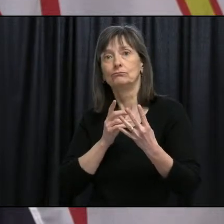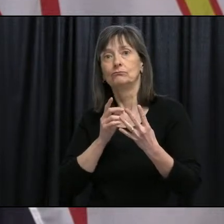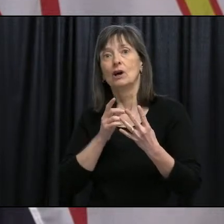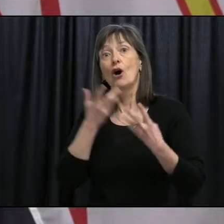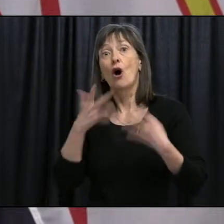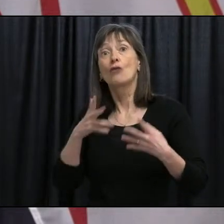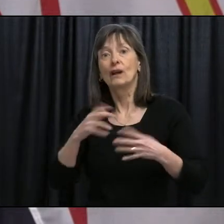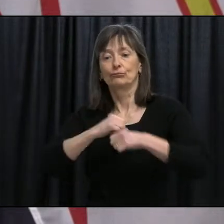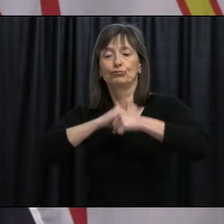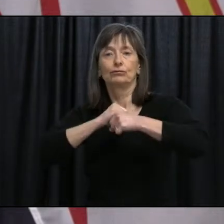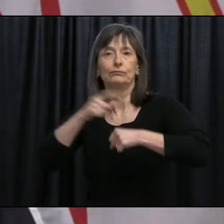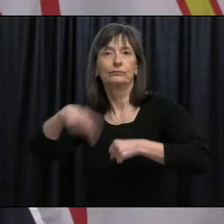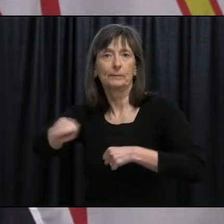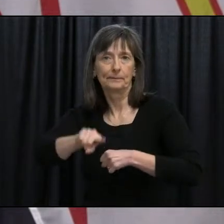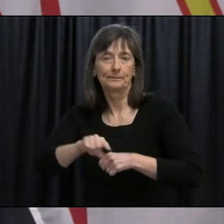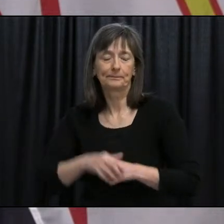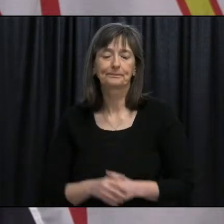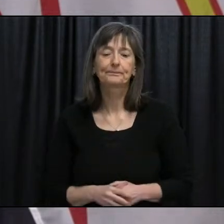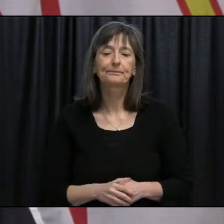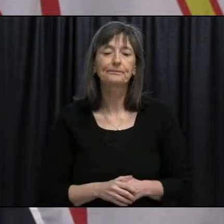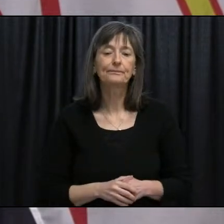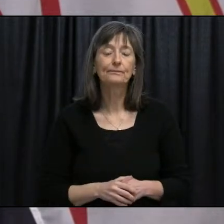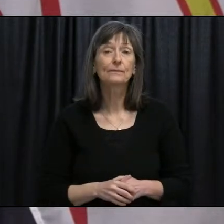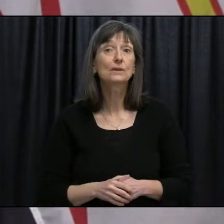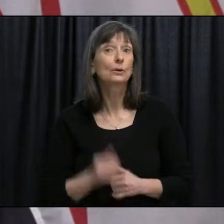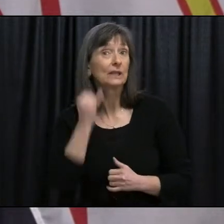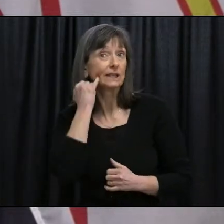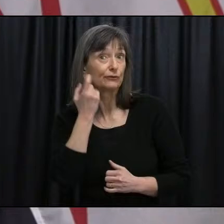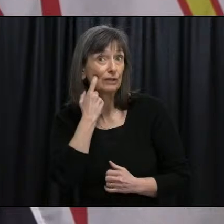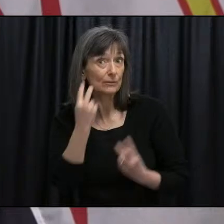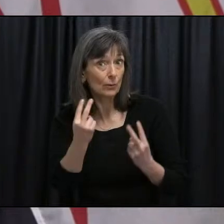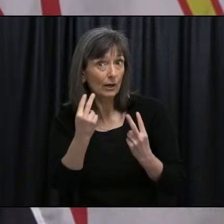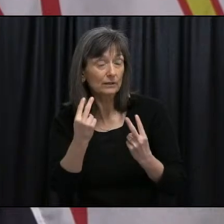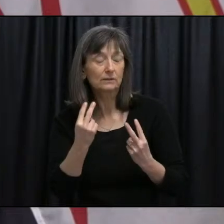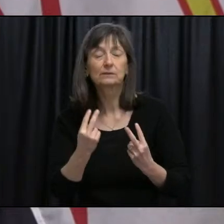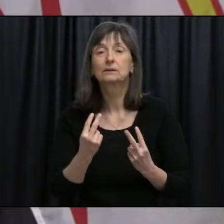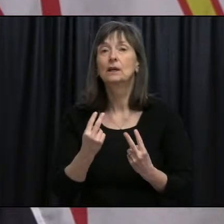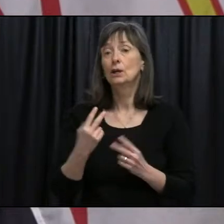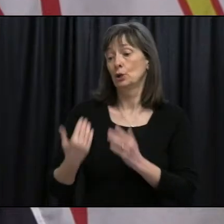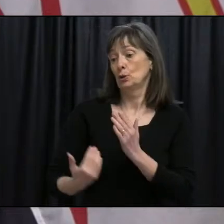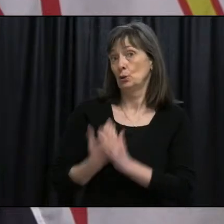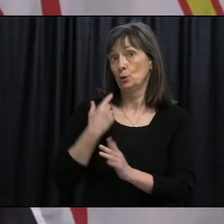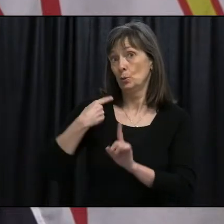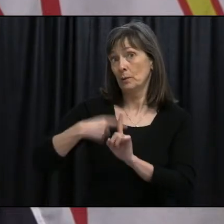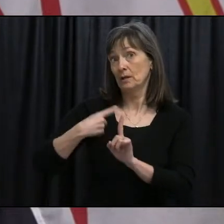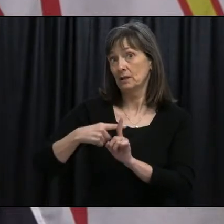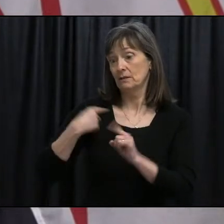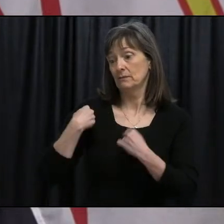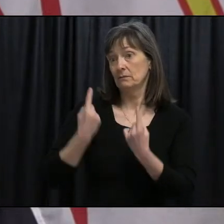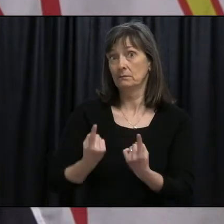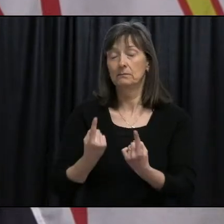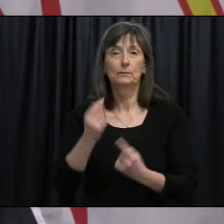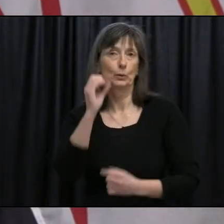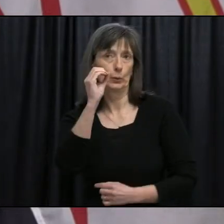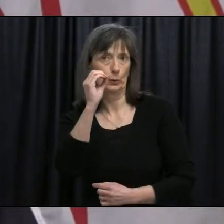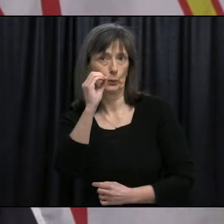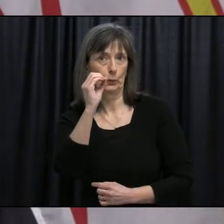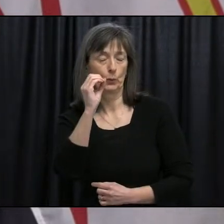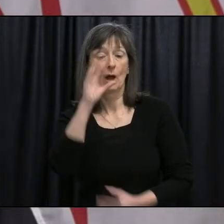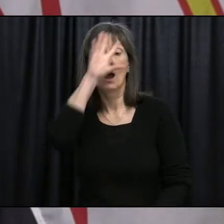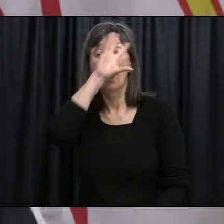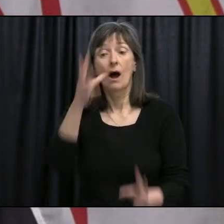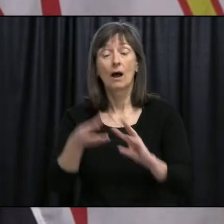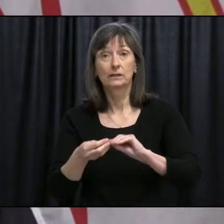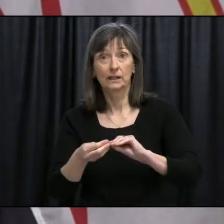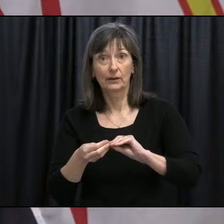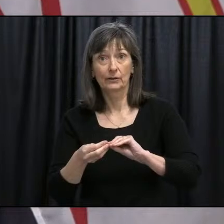levels. As a recap for those who may have just joined, we have no new confirmed cases since yesterday's media advisory, and the total number